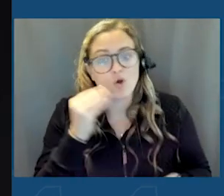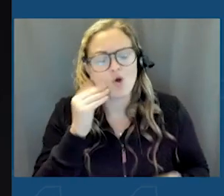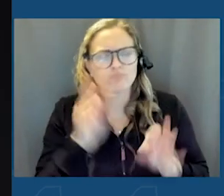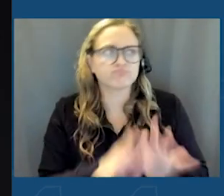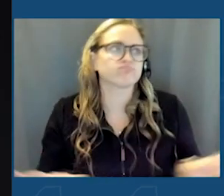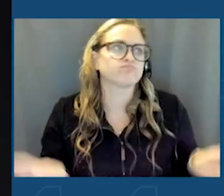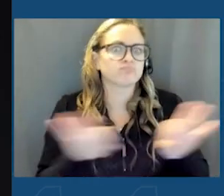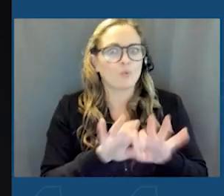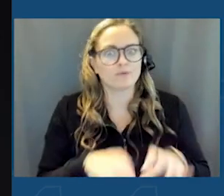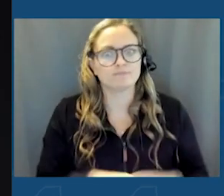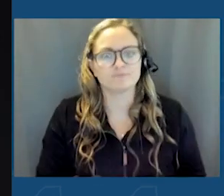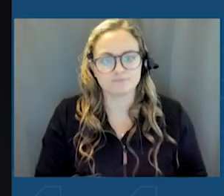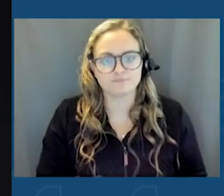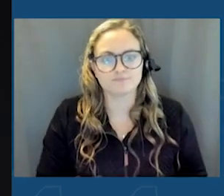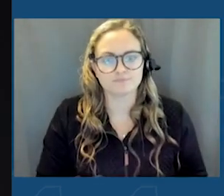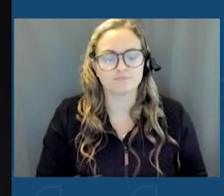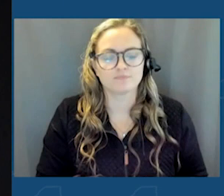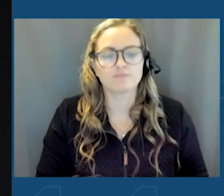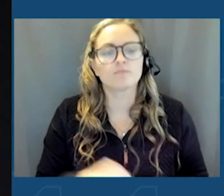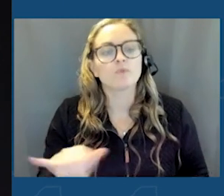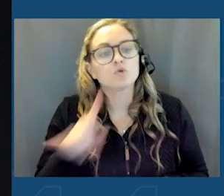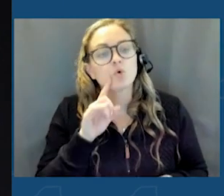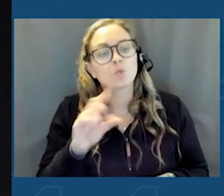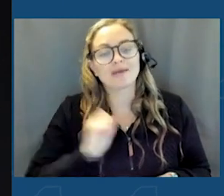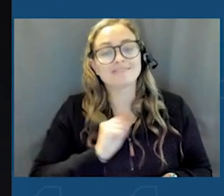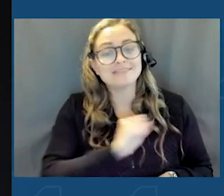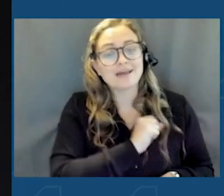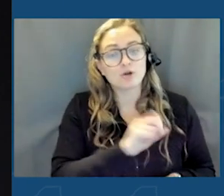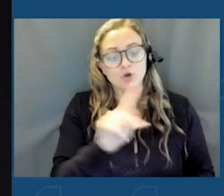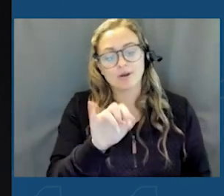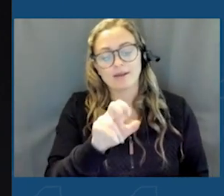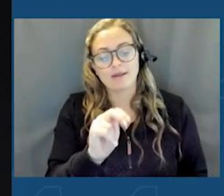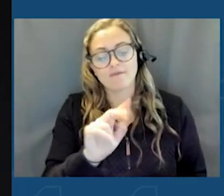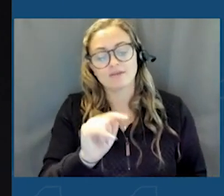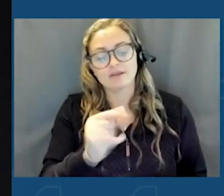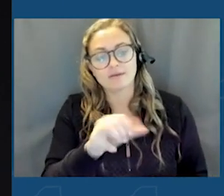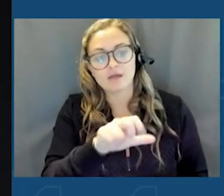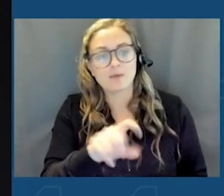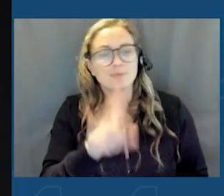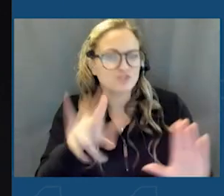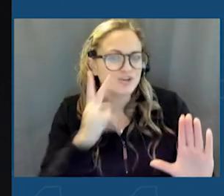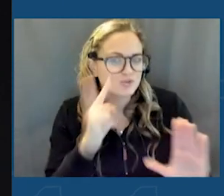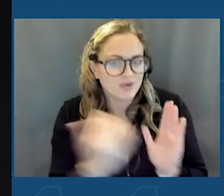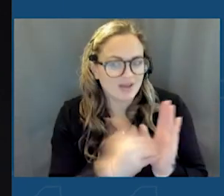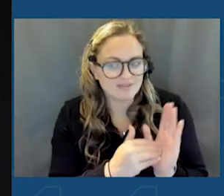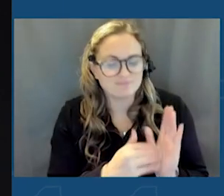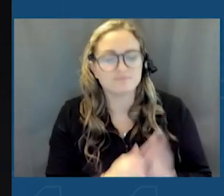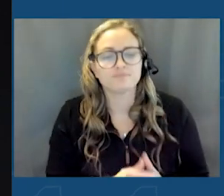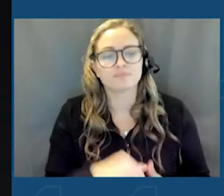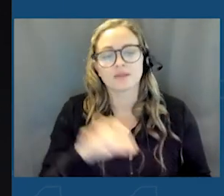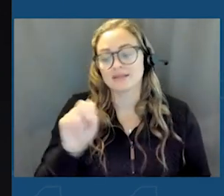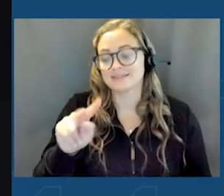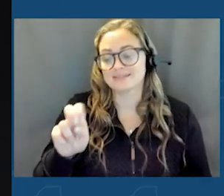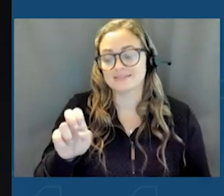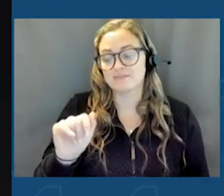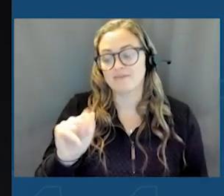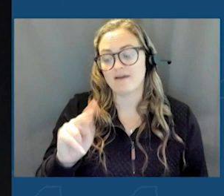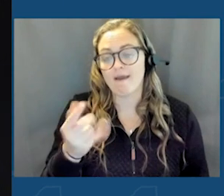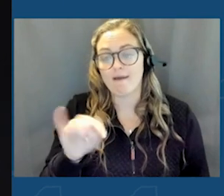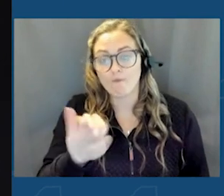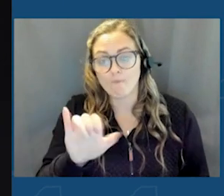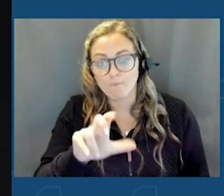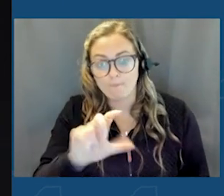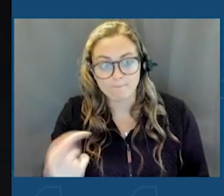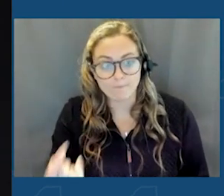important. Also, we have Senator Kevin Thomas, who's joined us here today. Great to see you again, Senator. Steve Engelbreit, our Assembly member. Thank you. Great to see